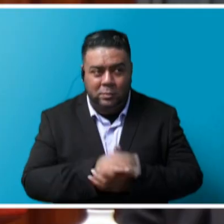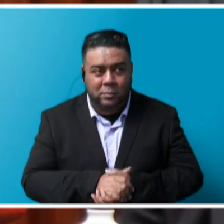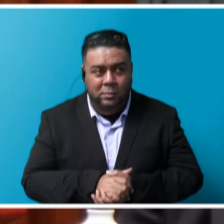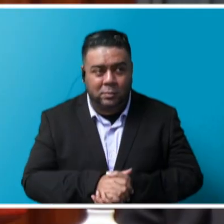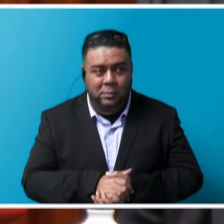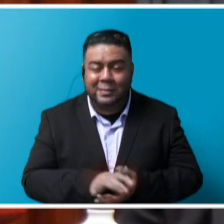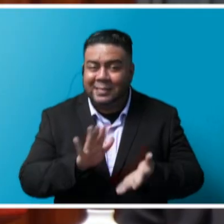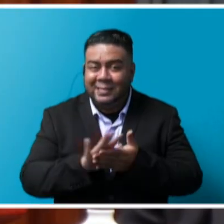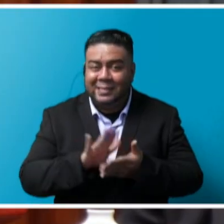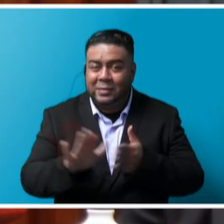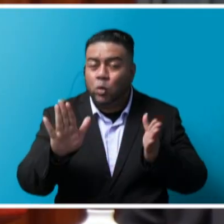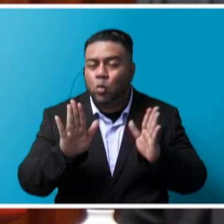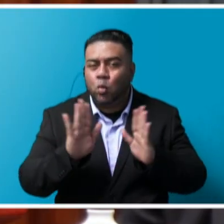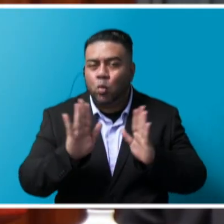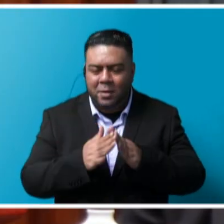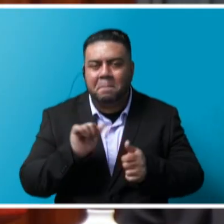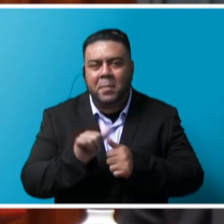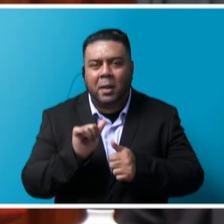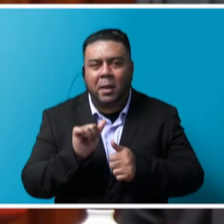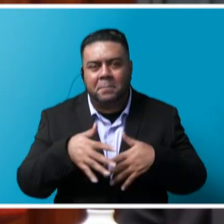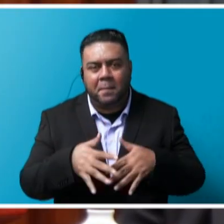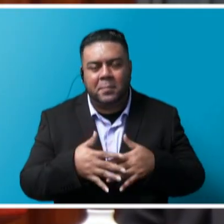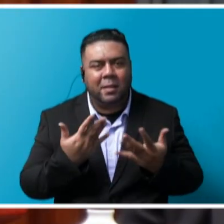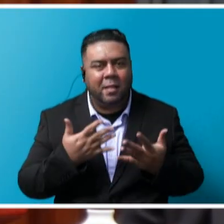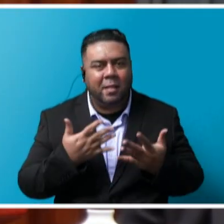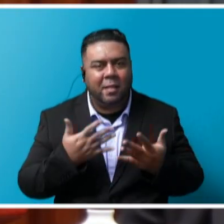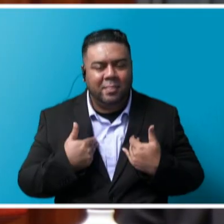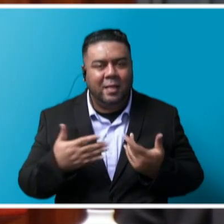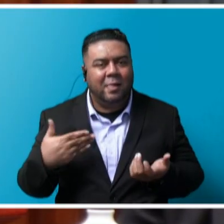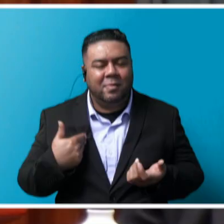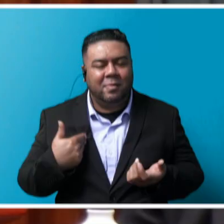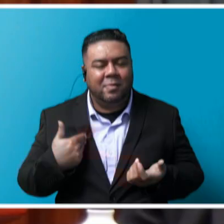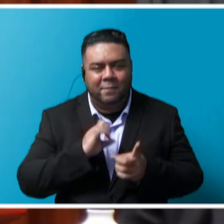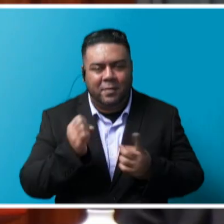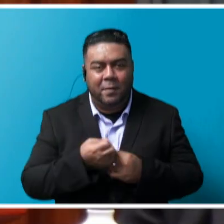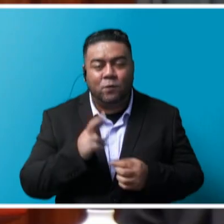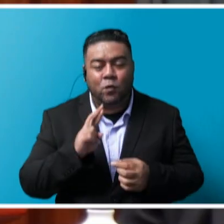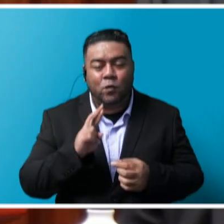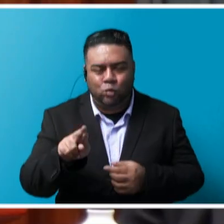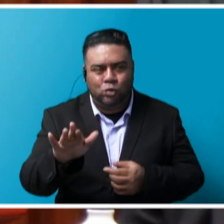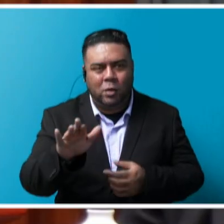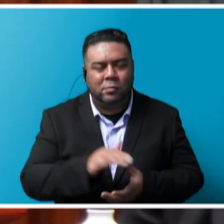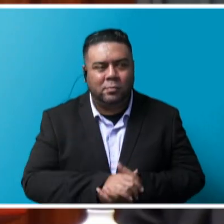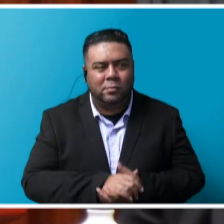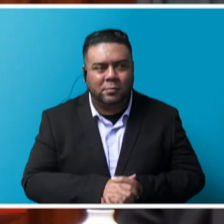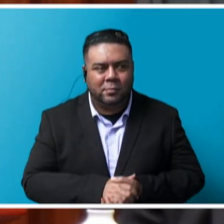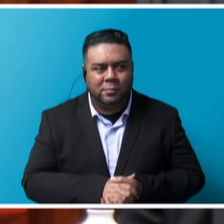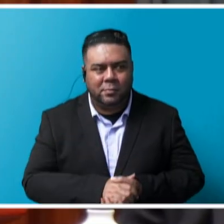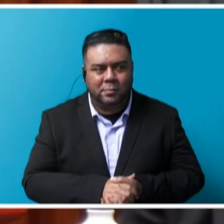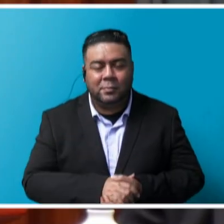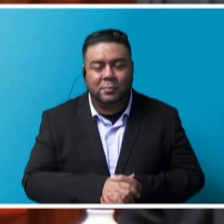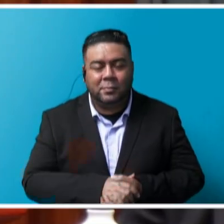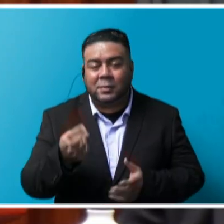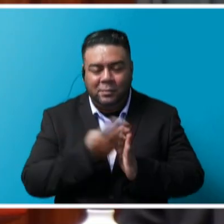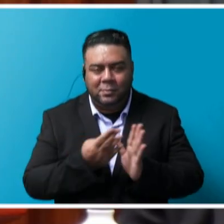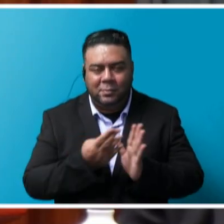cleaner communities, better public health, and a healthy environment for future generations. The Speaker said this budget also